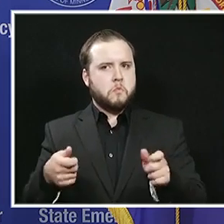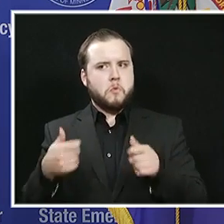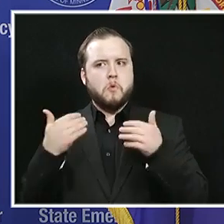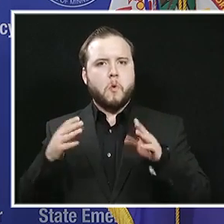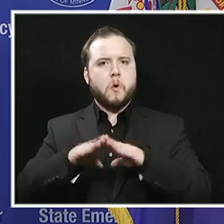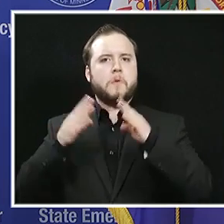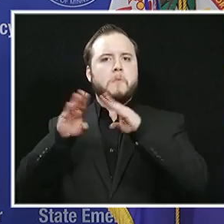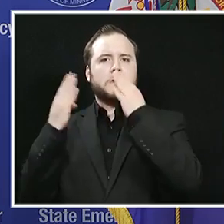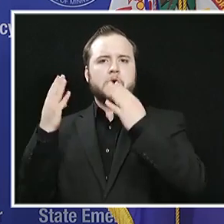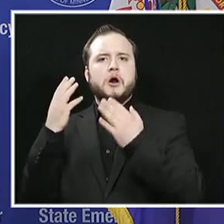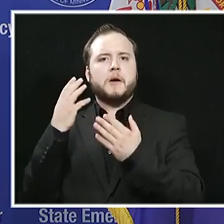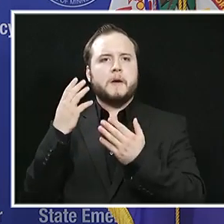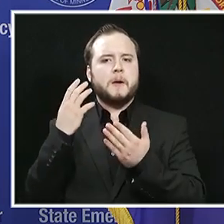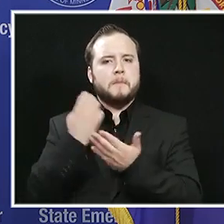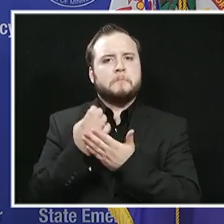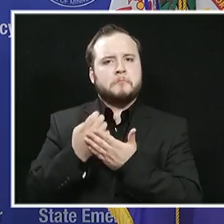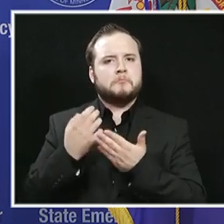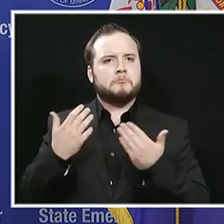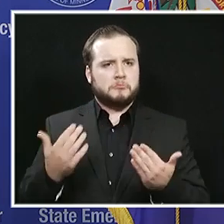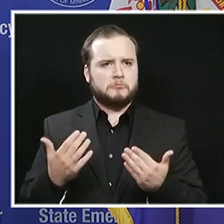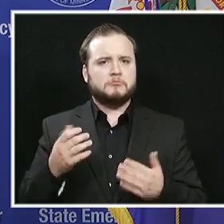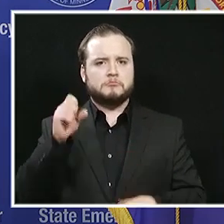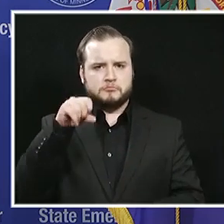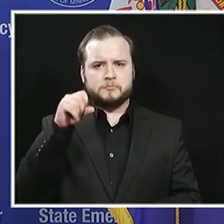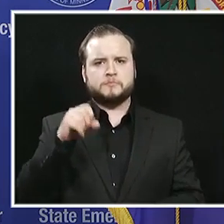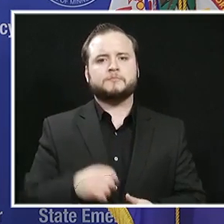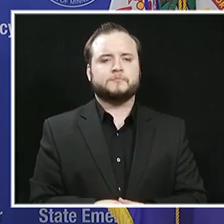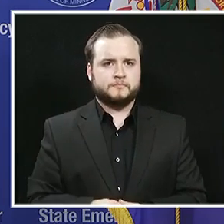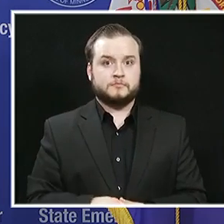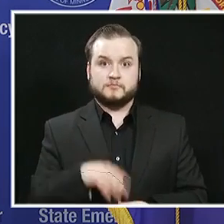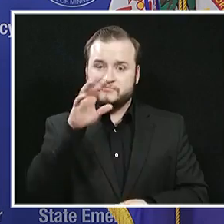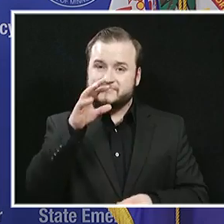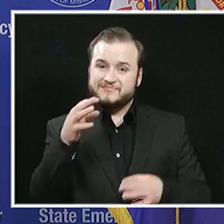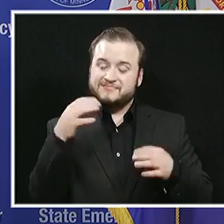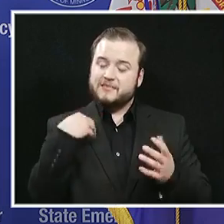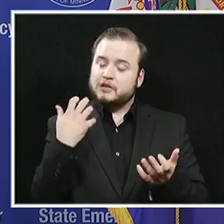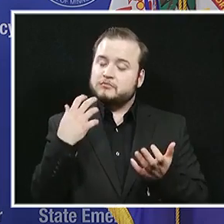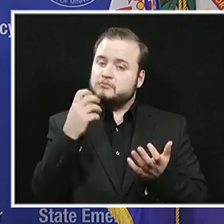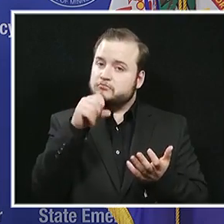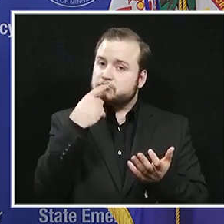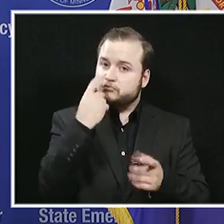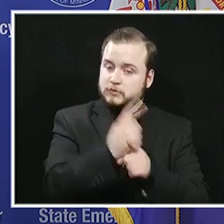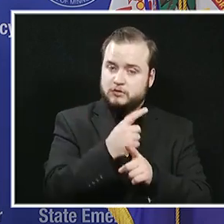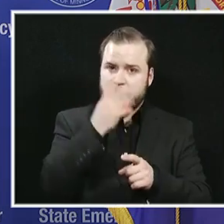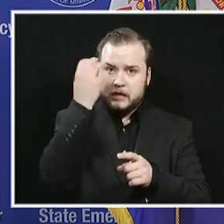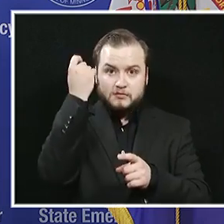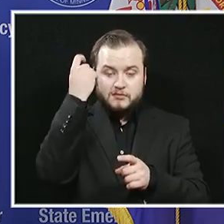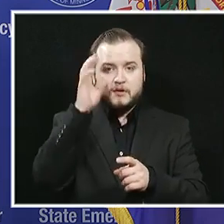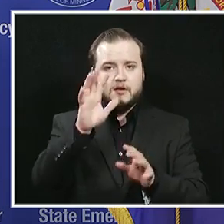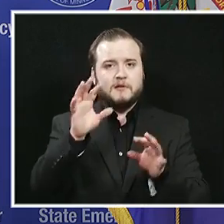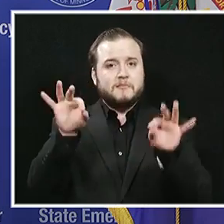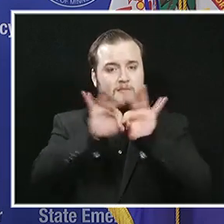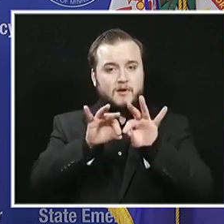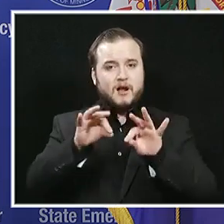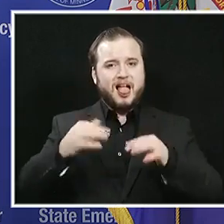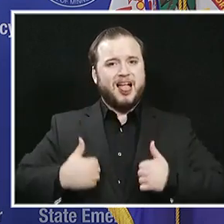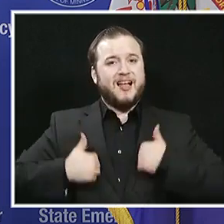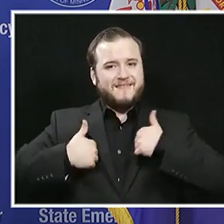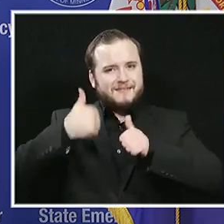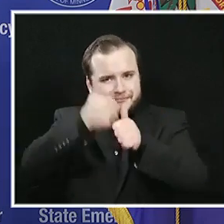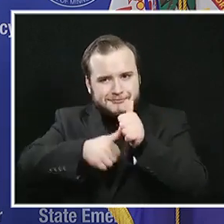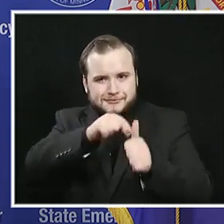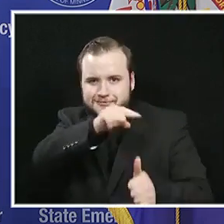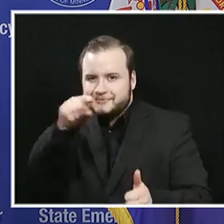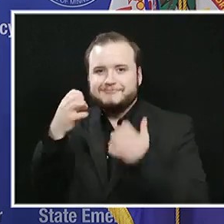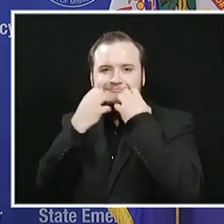that right, Tom. I think every life is valuable, and I think we understand that. I do think, though, we've seen this in other states. This is a pattern that plays itself out. COVID